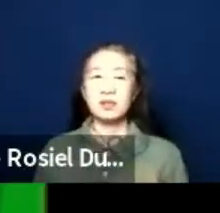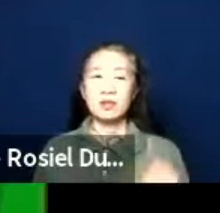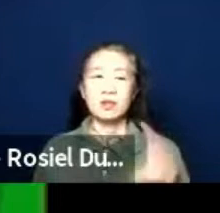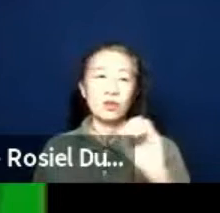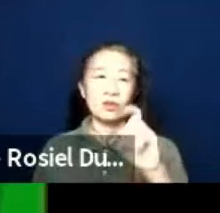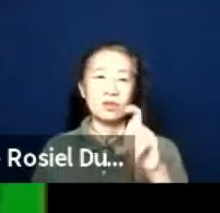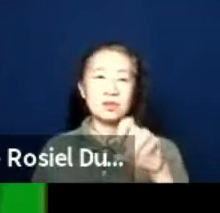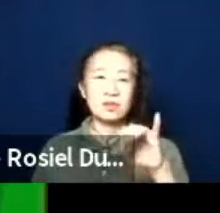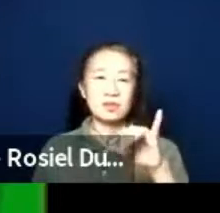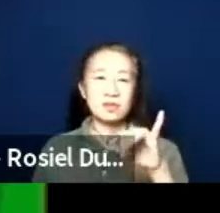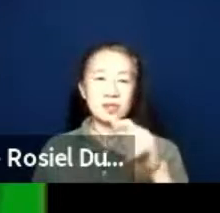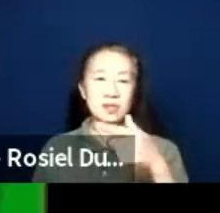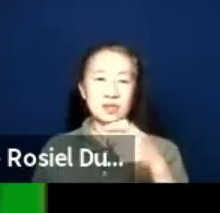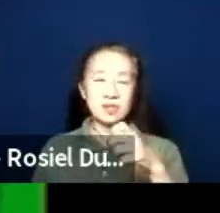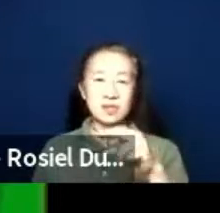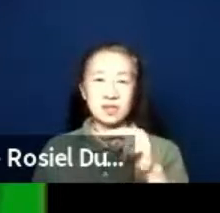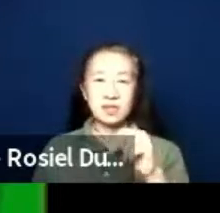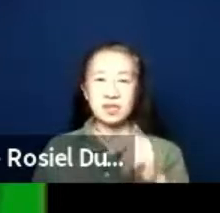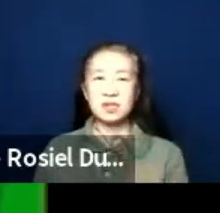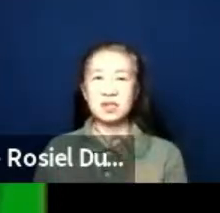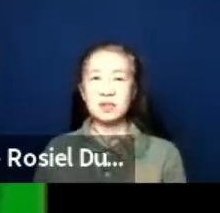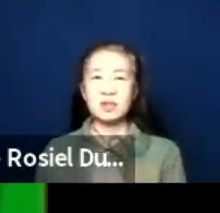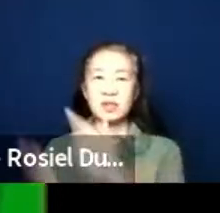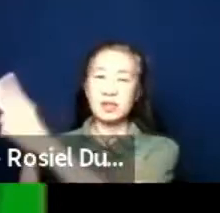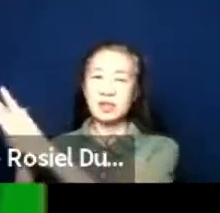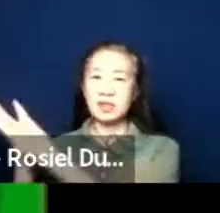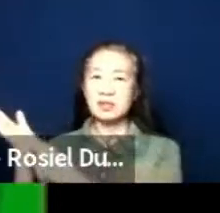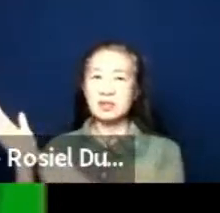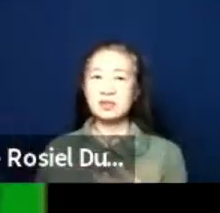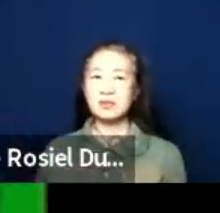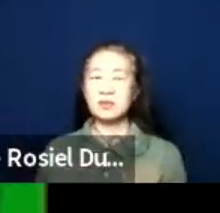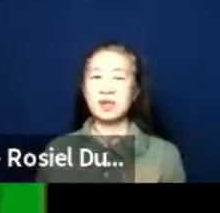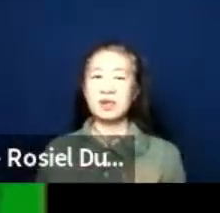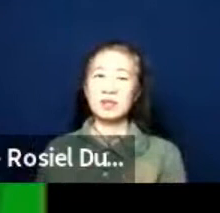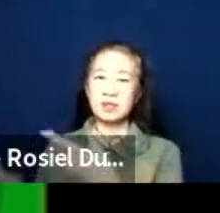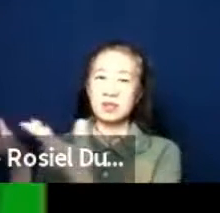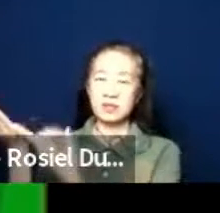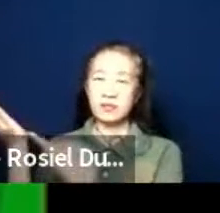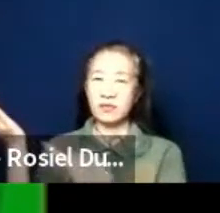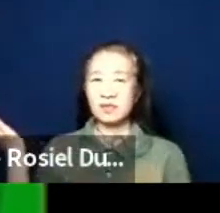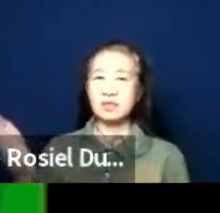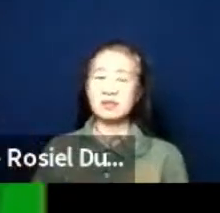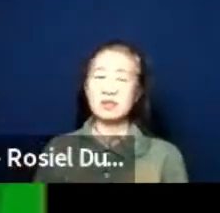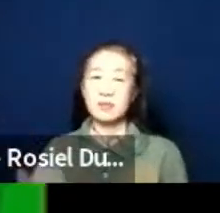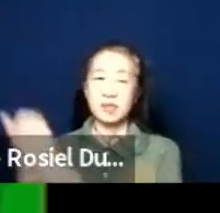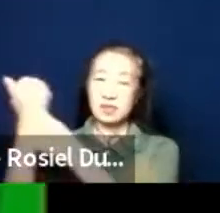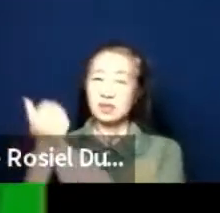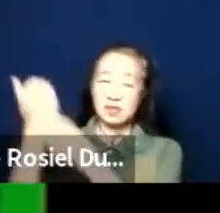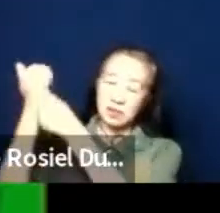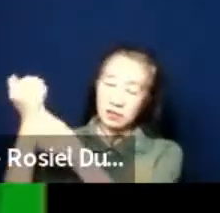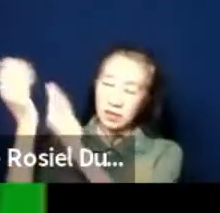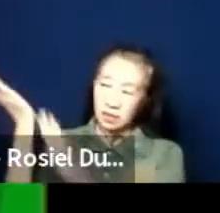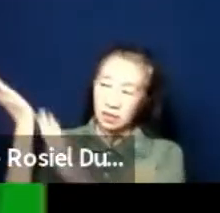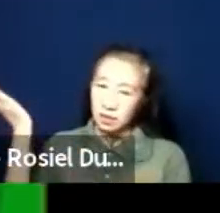a list of the style and serial number of medical devices, include special instructions for operating